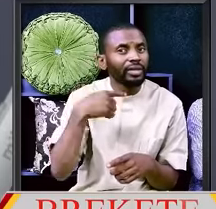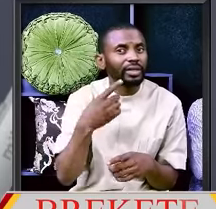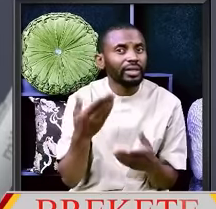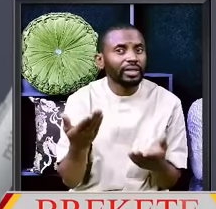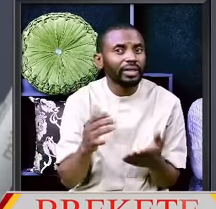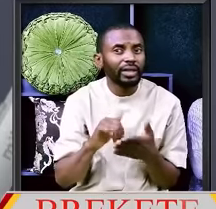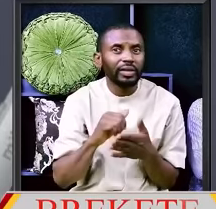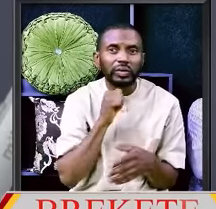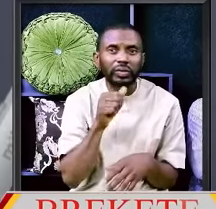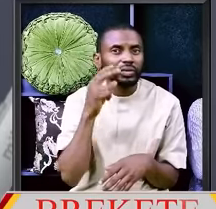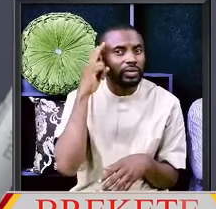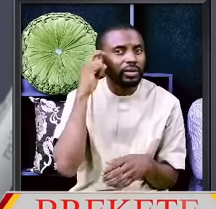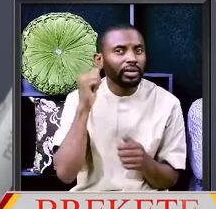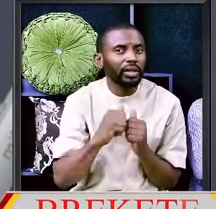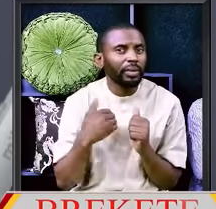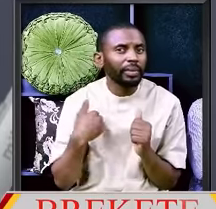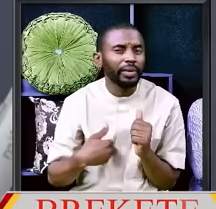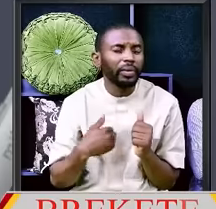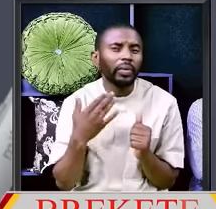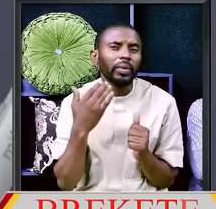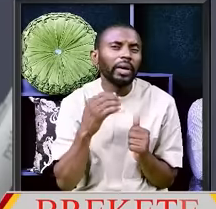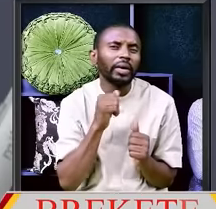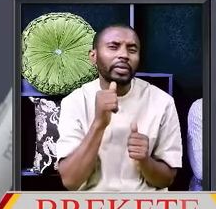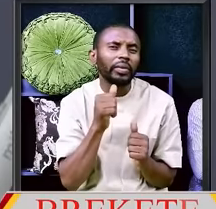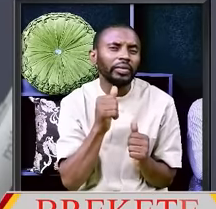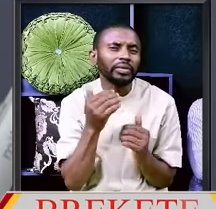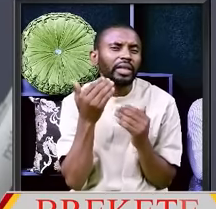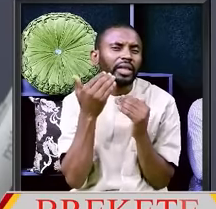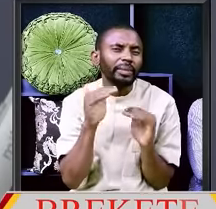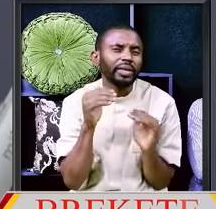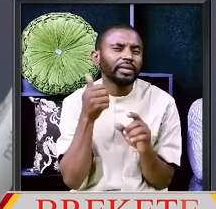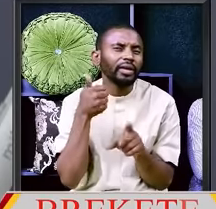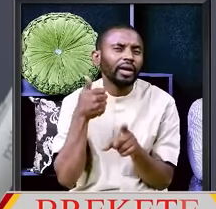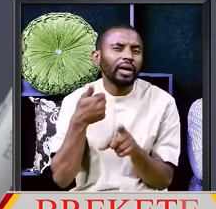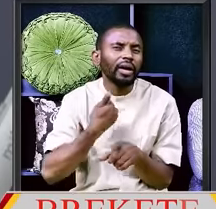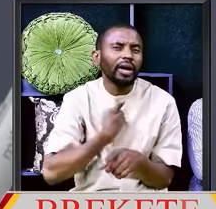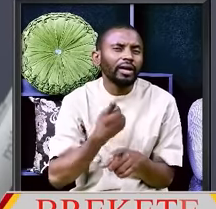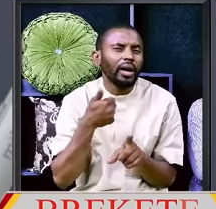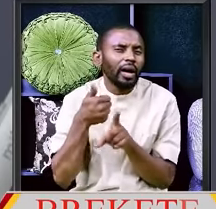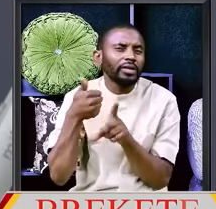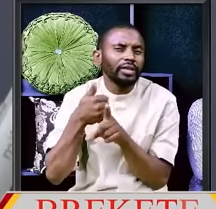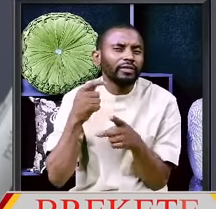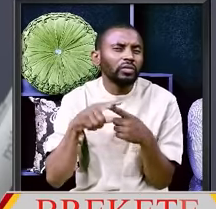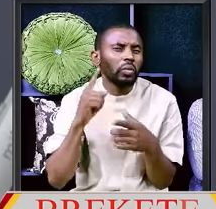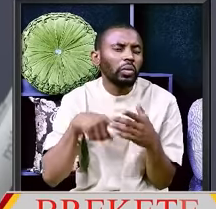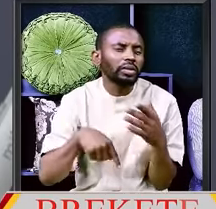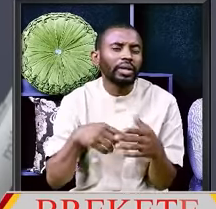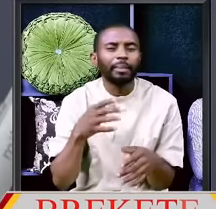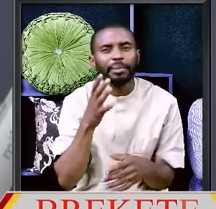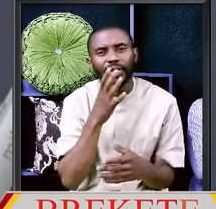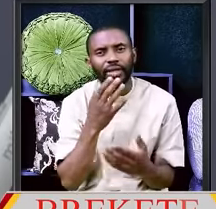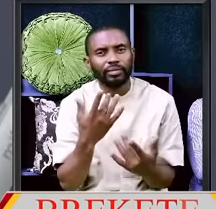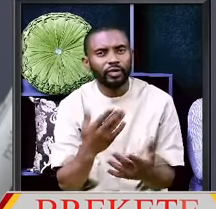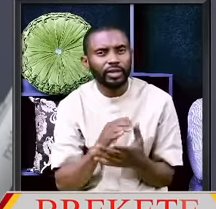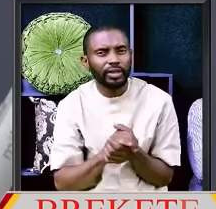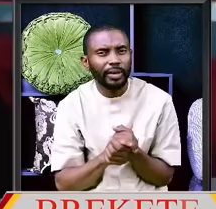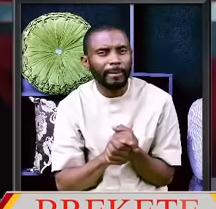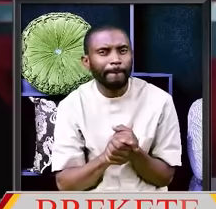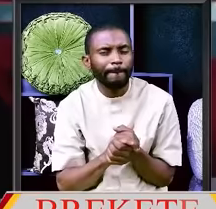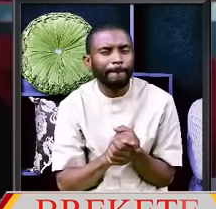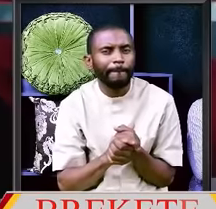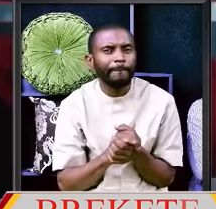that he is not suspecting anybody. Why don't we restrict ourselves to what, madam?